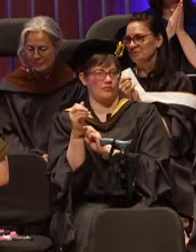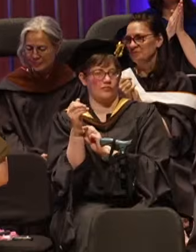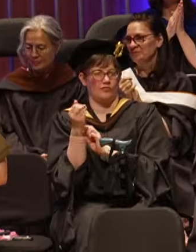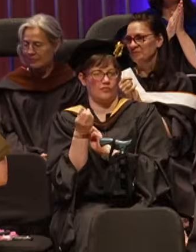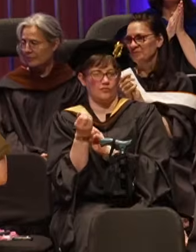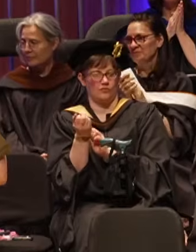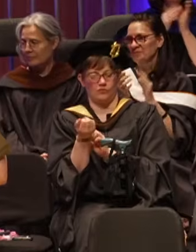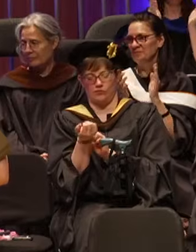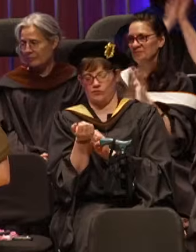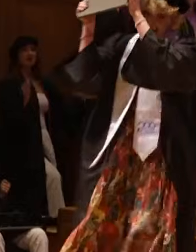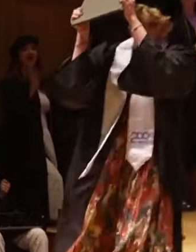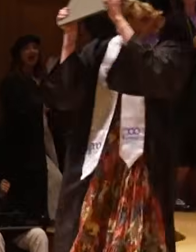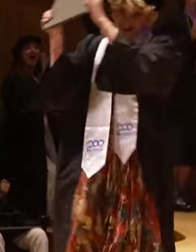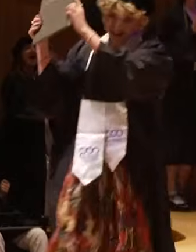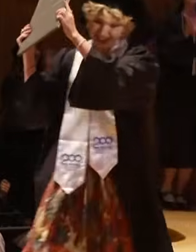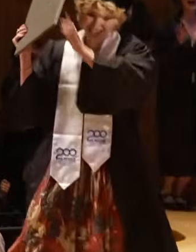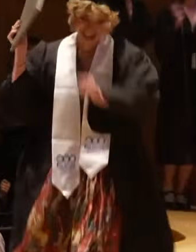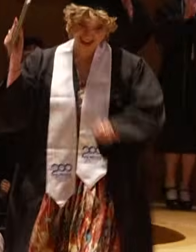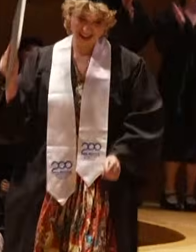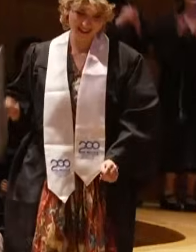Wesley C. Jordan.